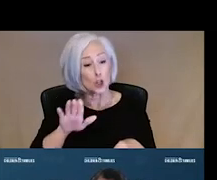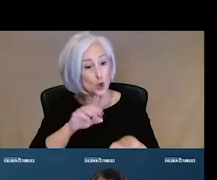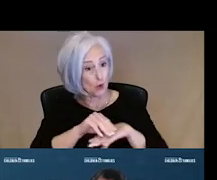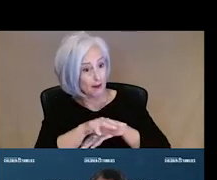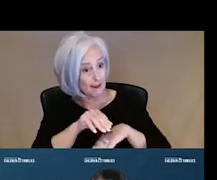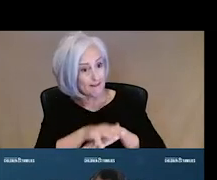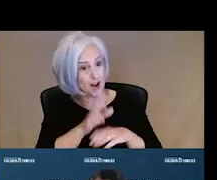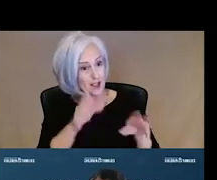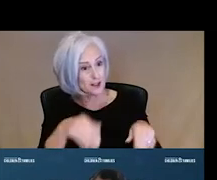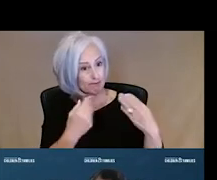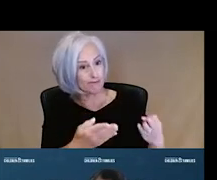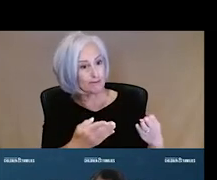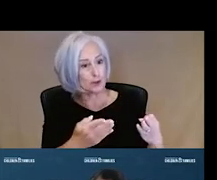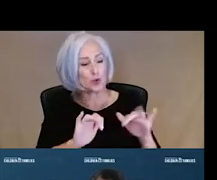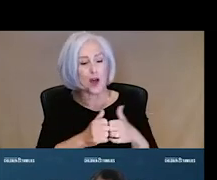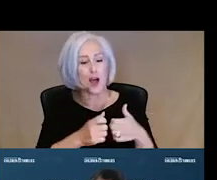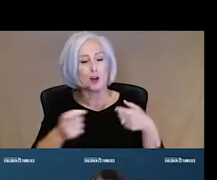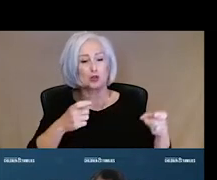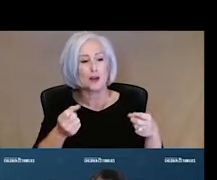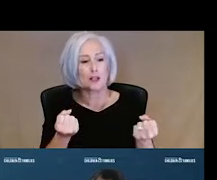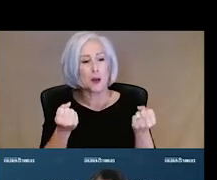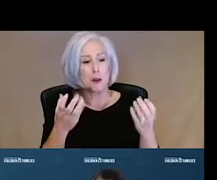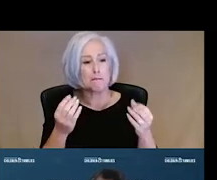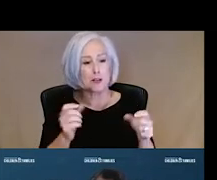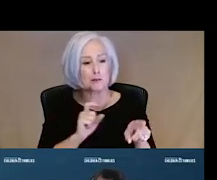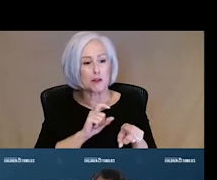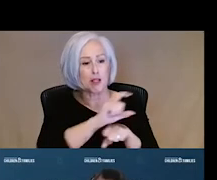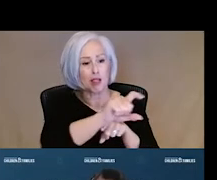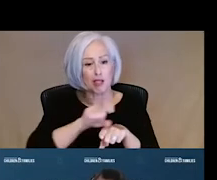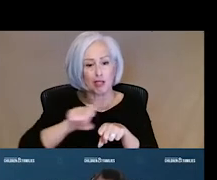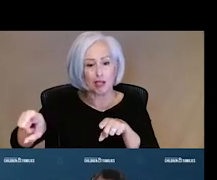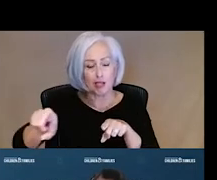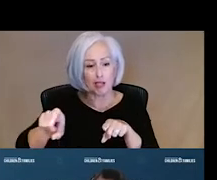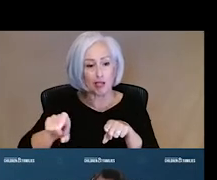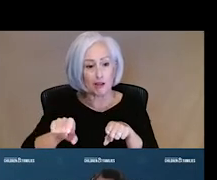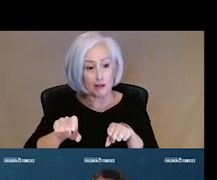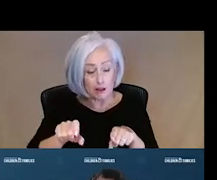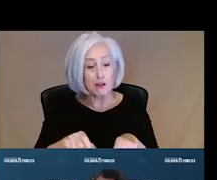multiple funding streams? If you're working with this dual agency,